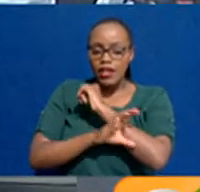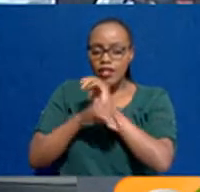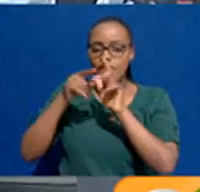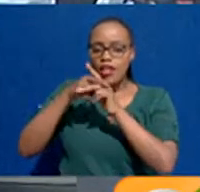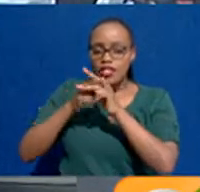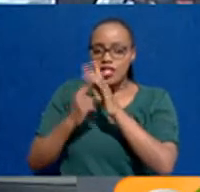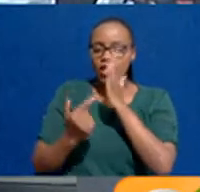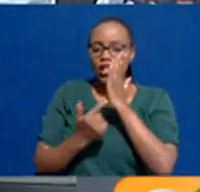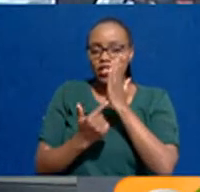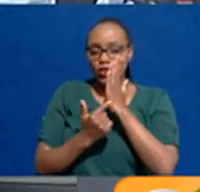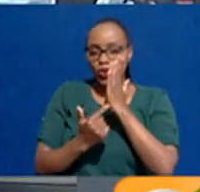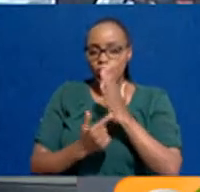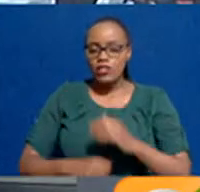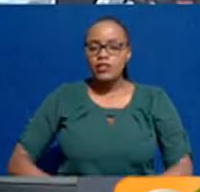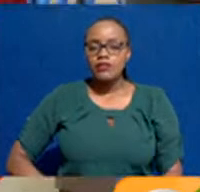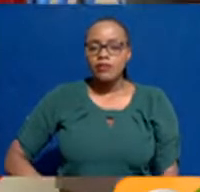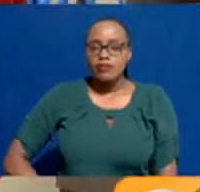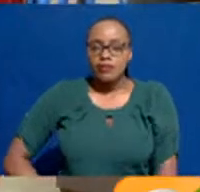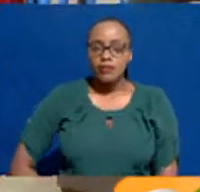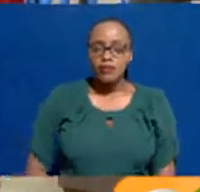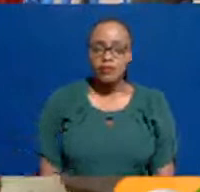engineering technology.